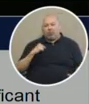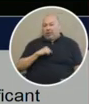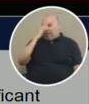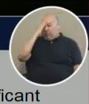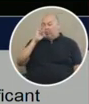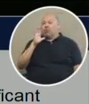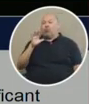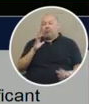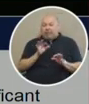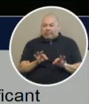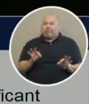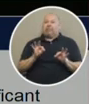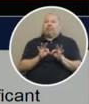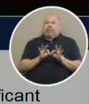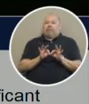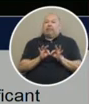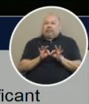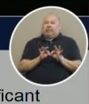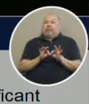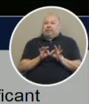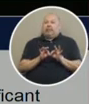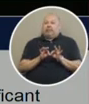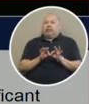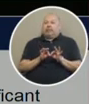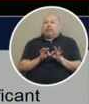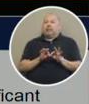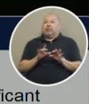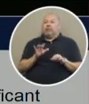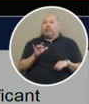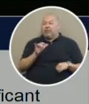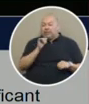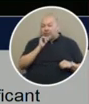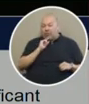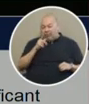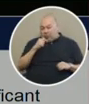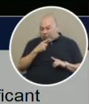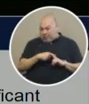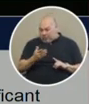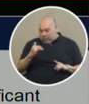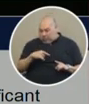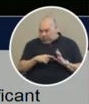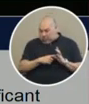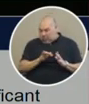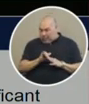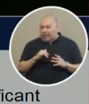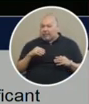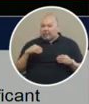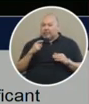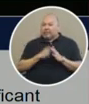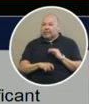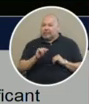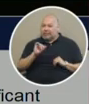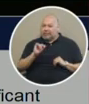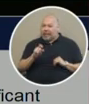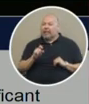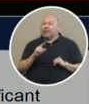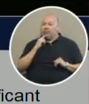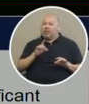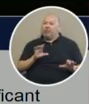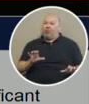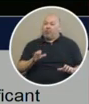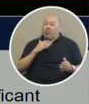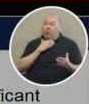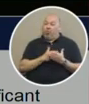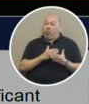know that it's going to be significant. I've done a presentation a few months ago and showed you all that sales tax up until this point had been performing